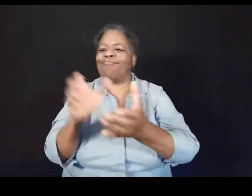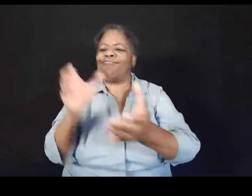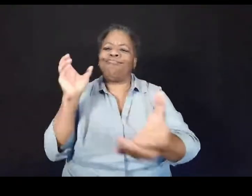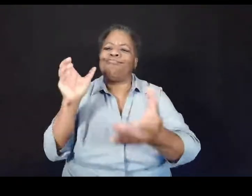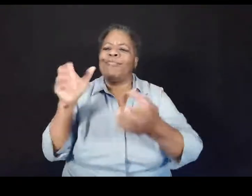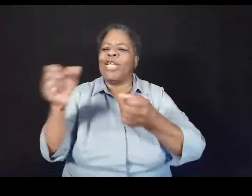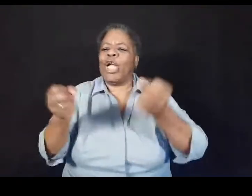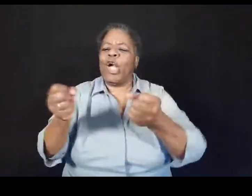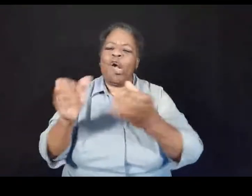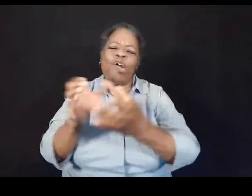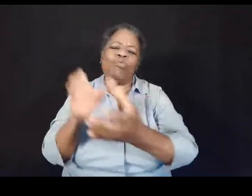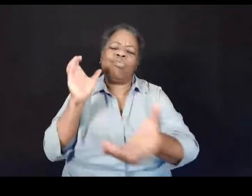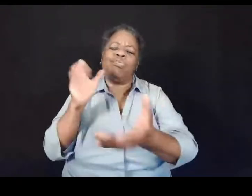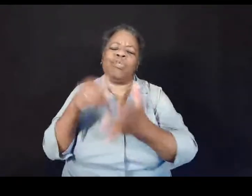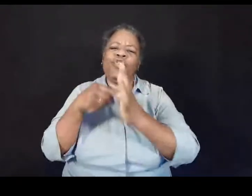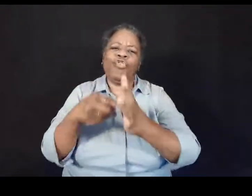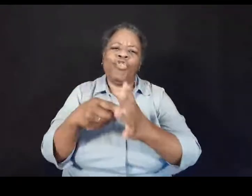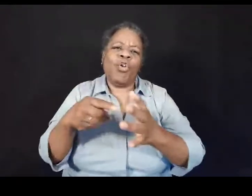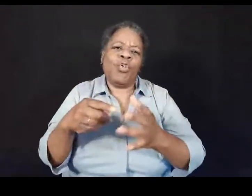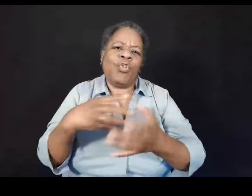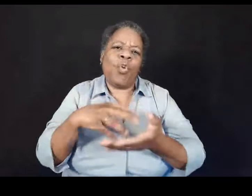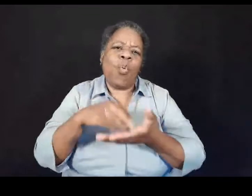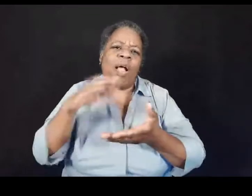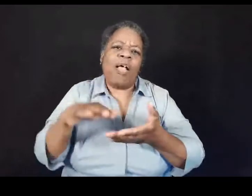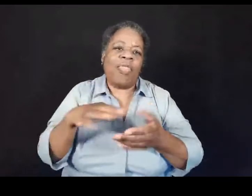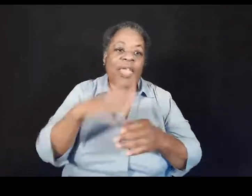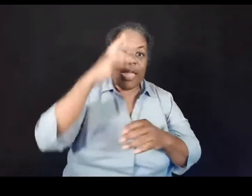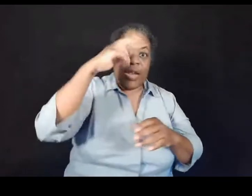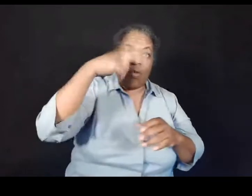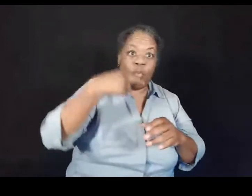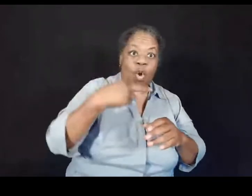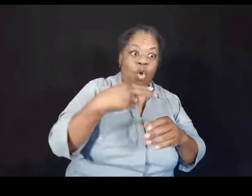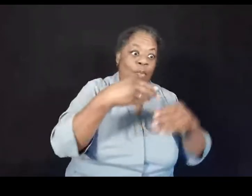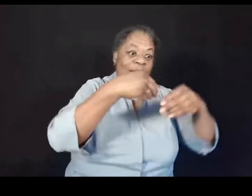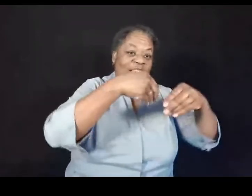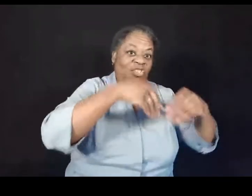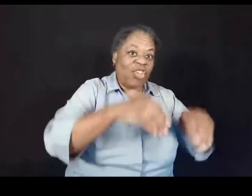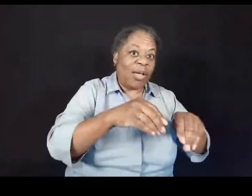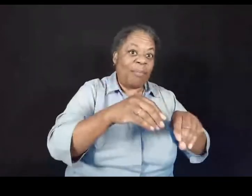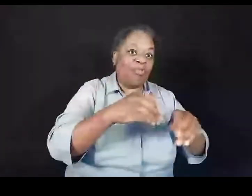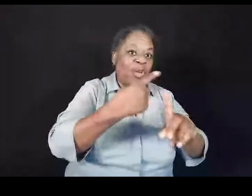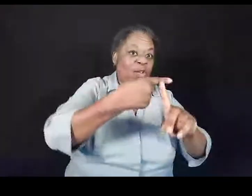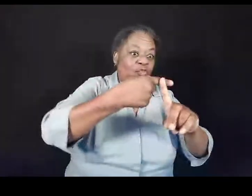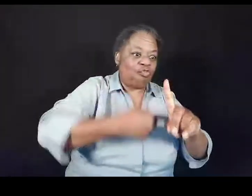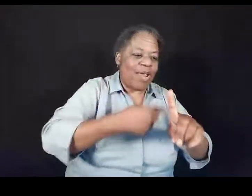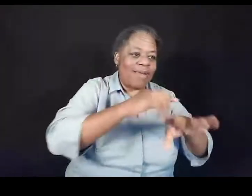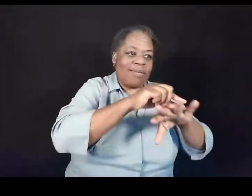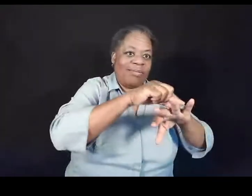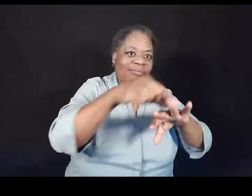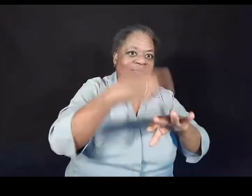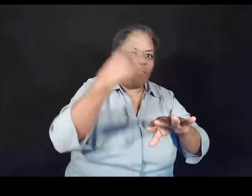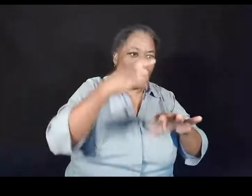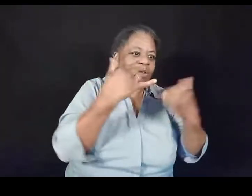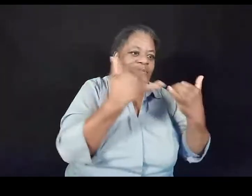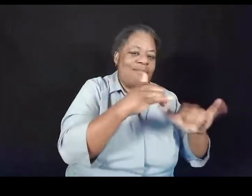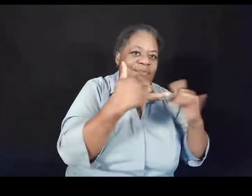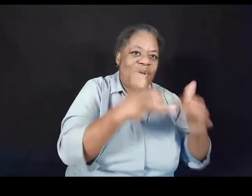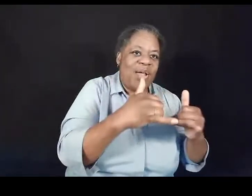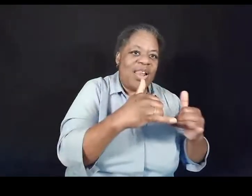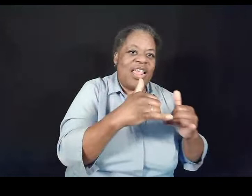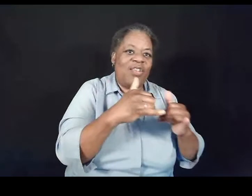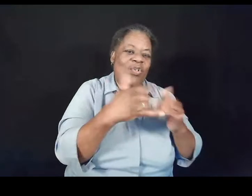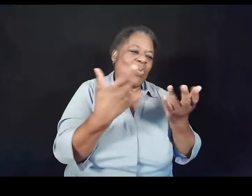in our culture. They even had shops in Rome where you could rent rings for a party or special occasion to give the appearance of